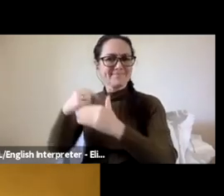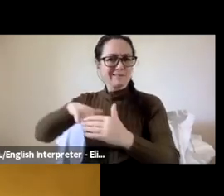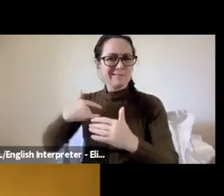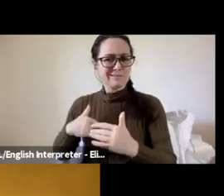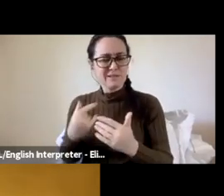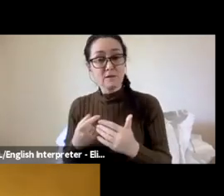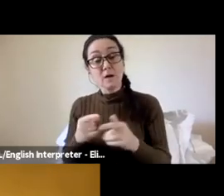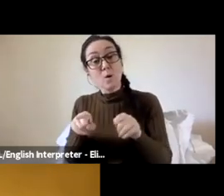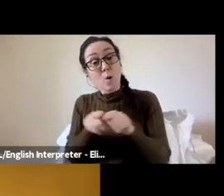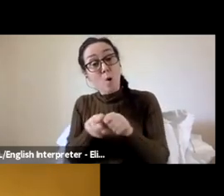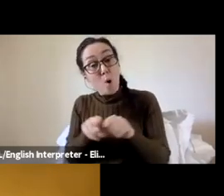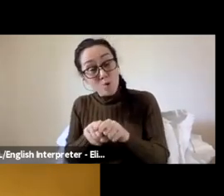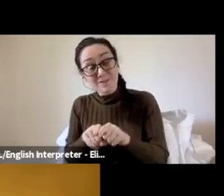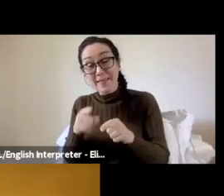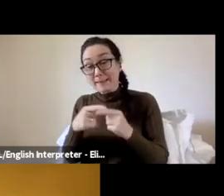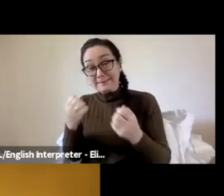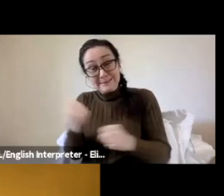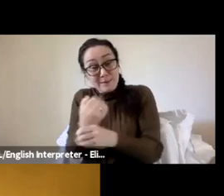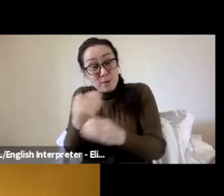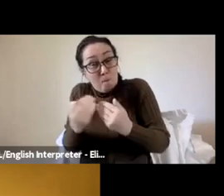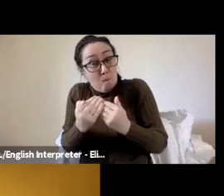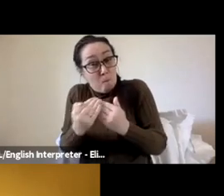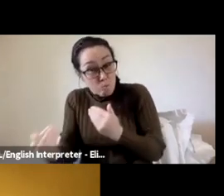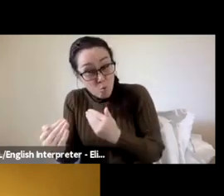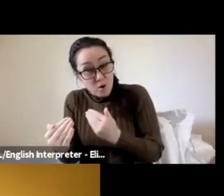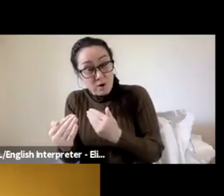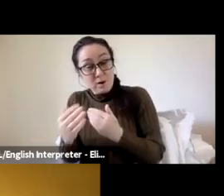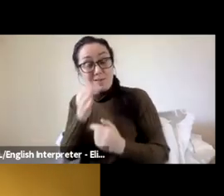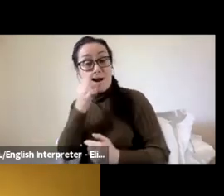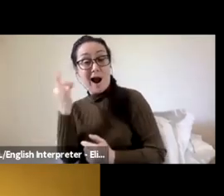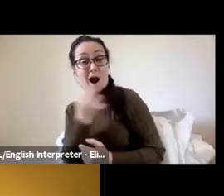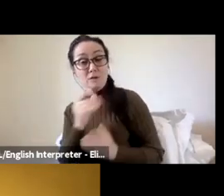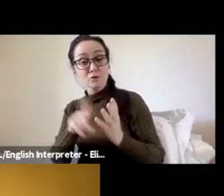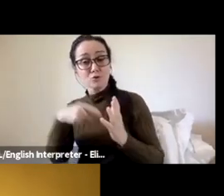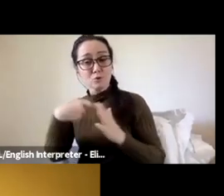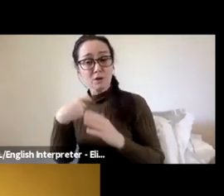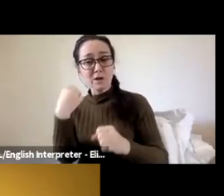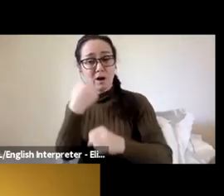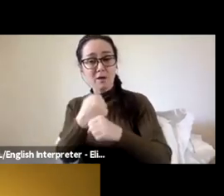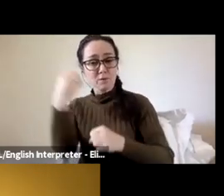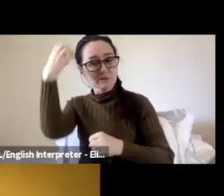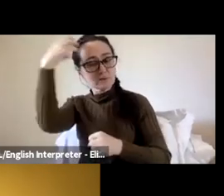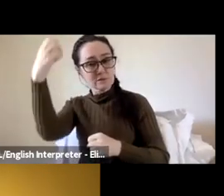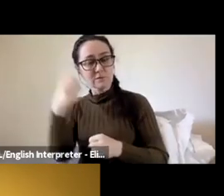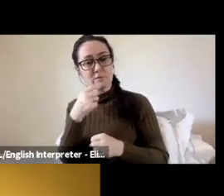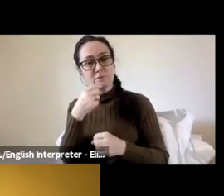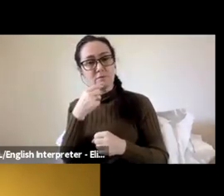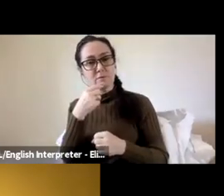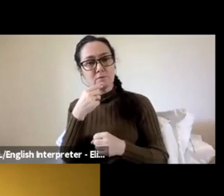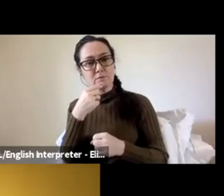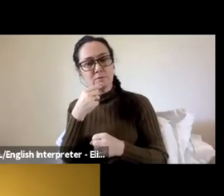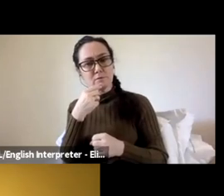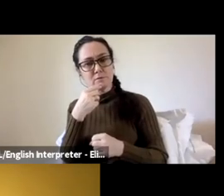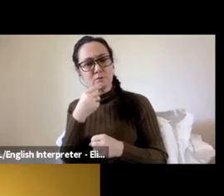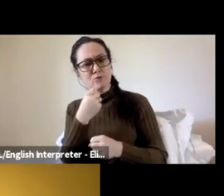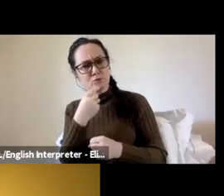calling the UK government and supporting our recommendation in terms of immigration